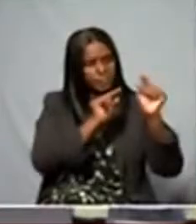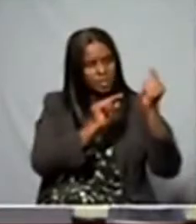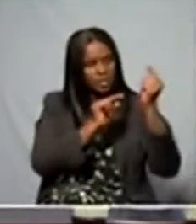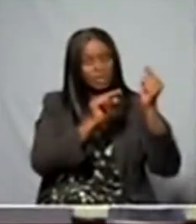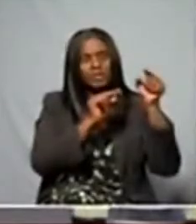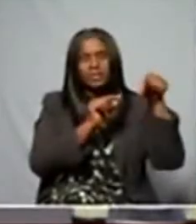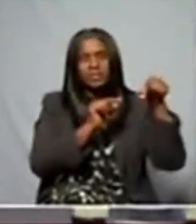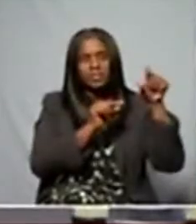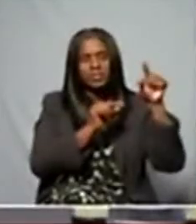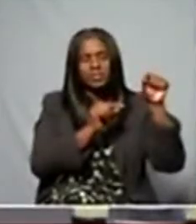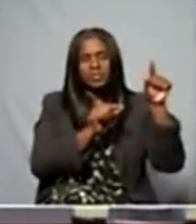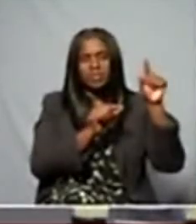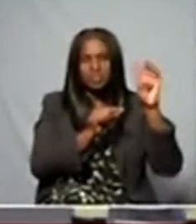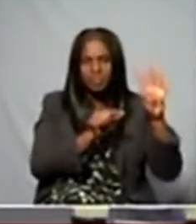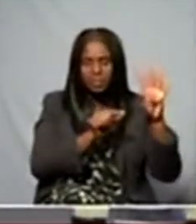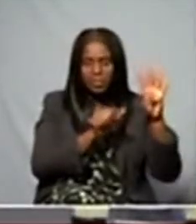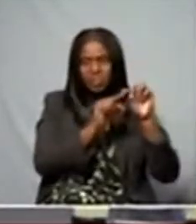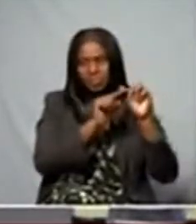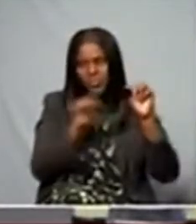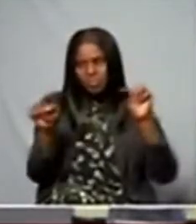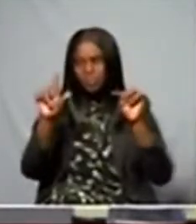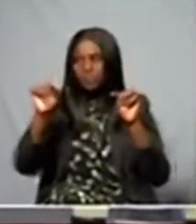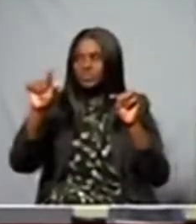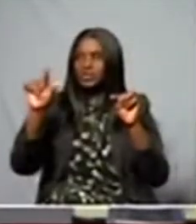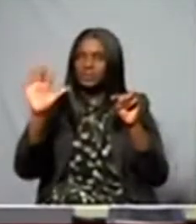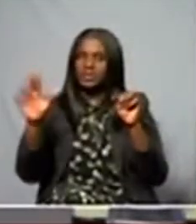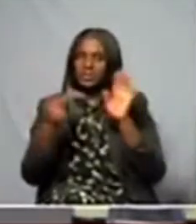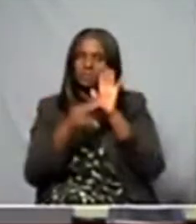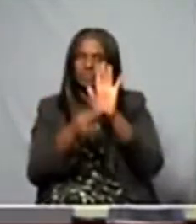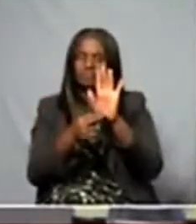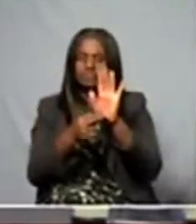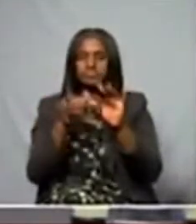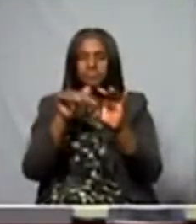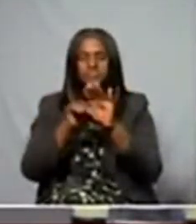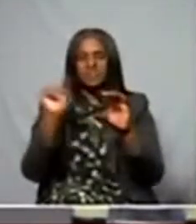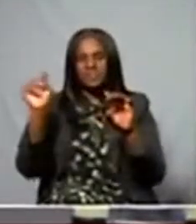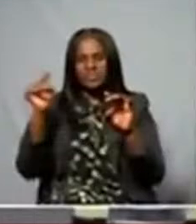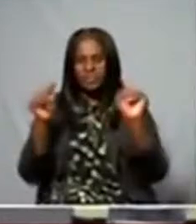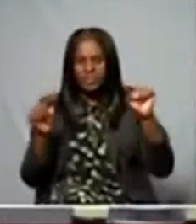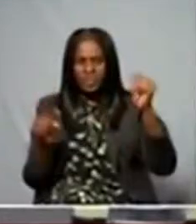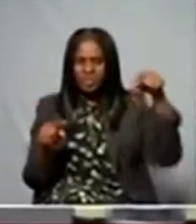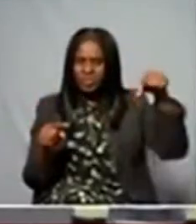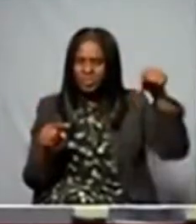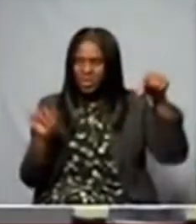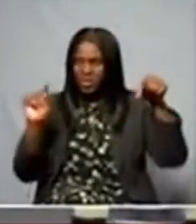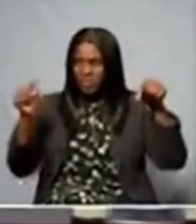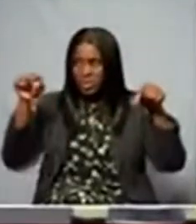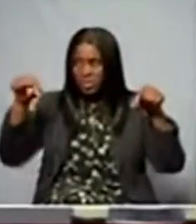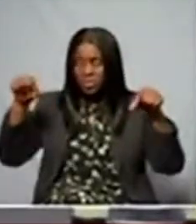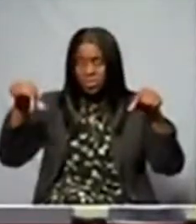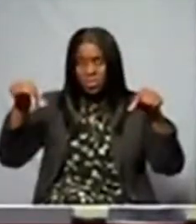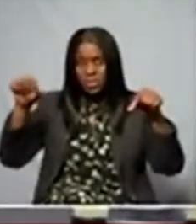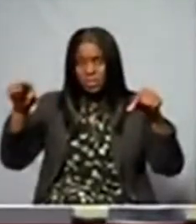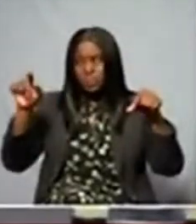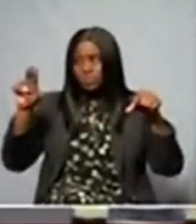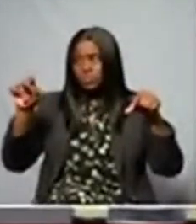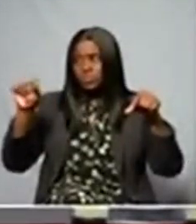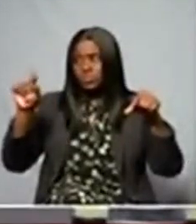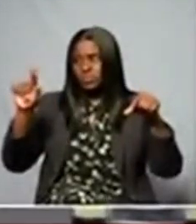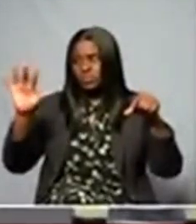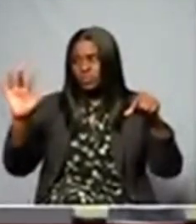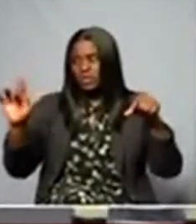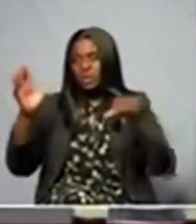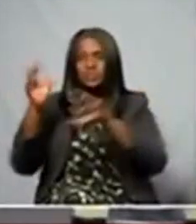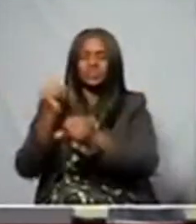of 2024 and 2025 shows that in the first quarter of 2025, the ministry received